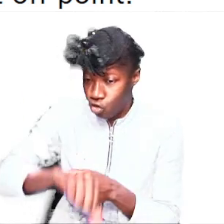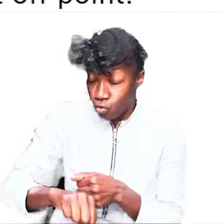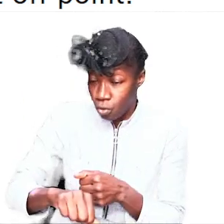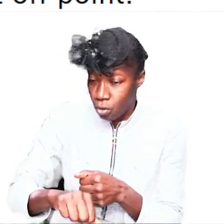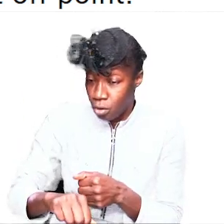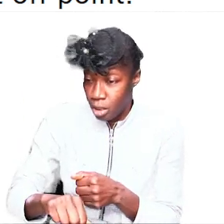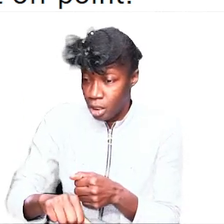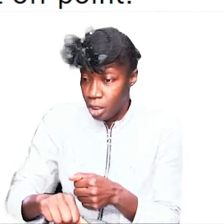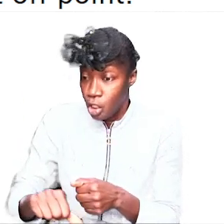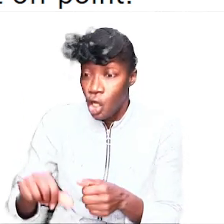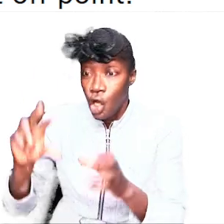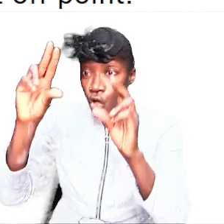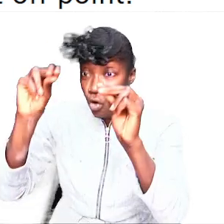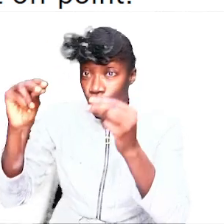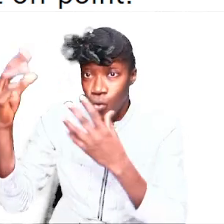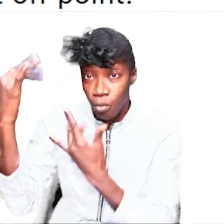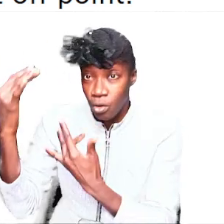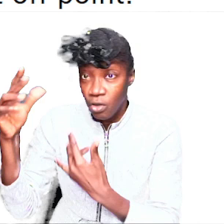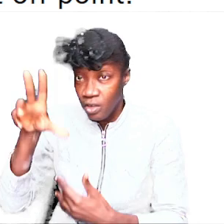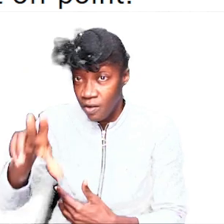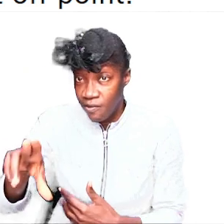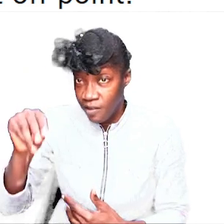ourselves doing some things